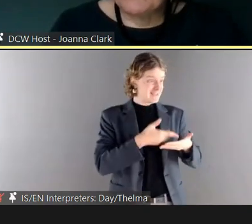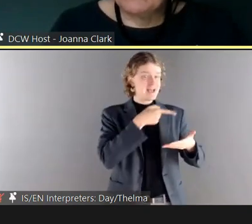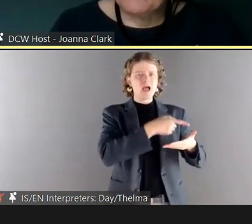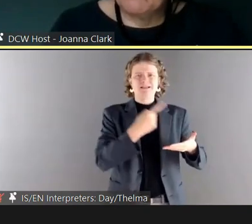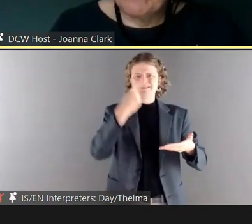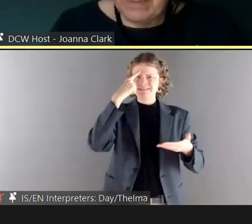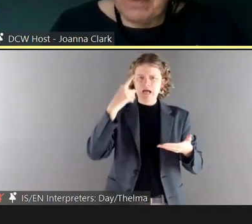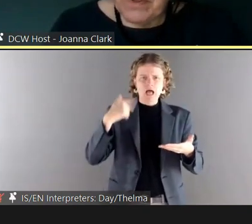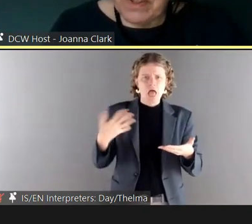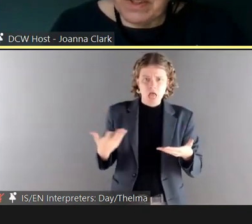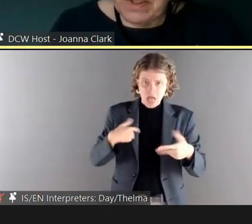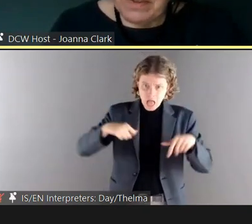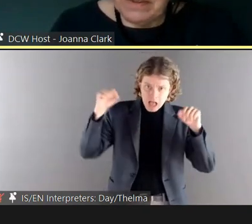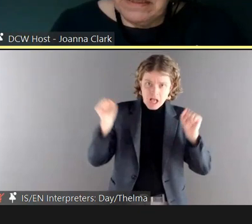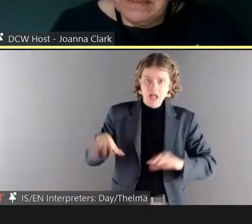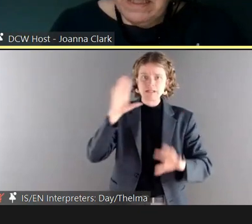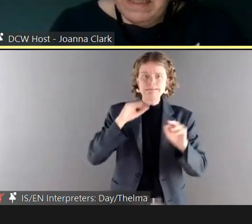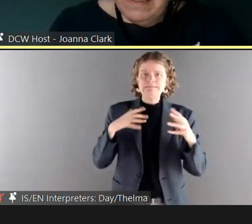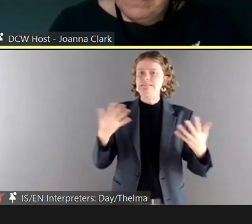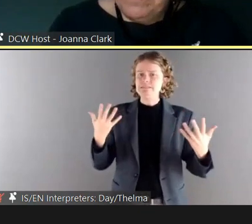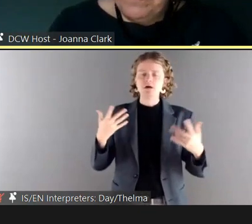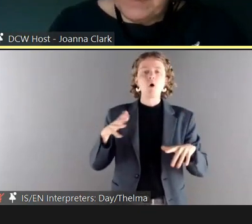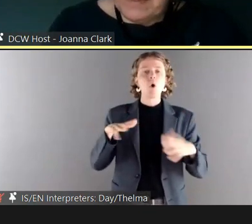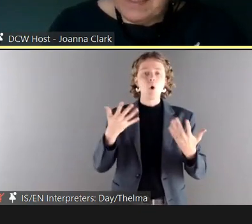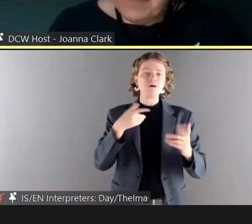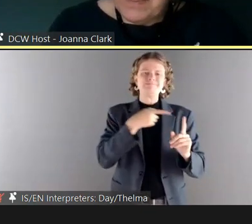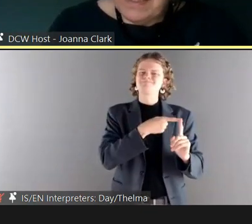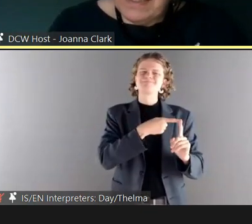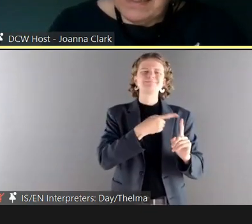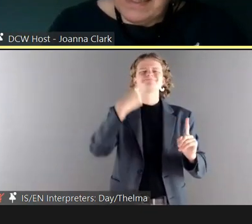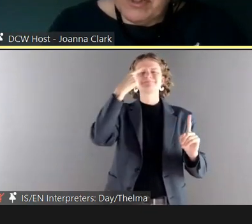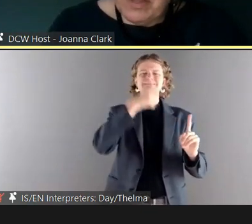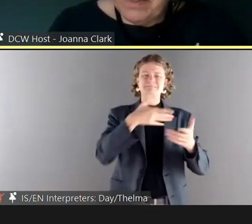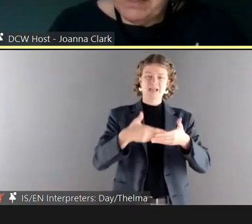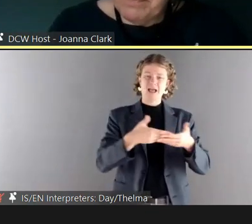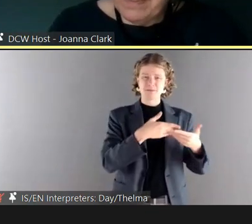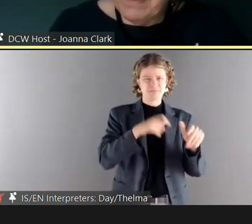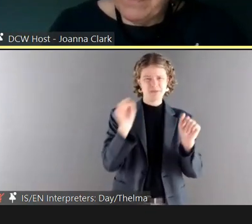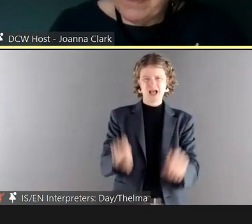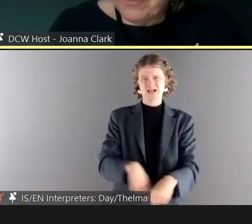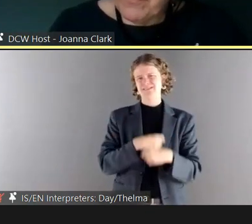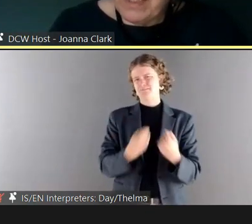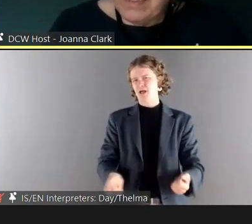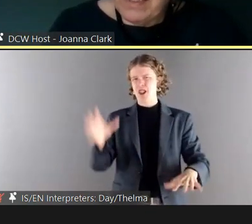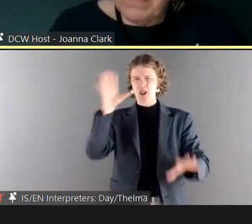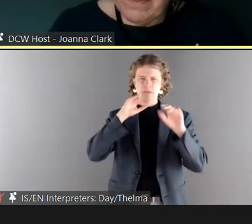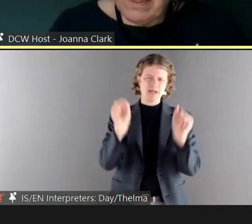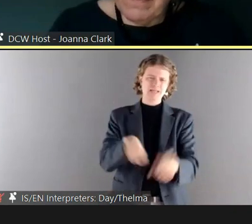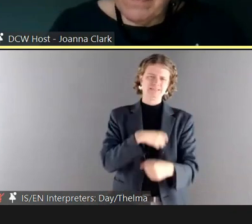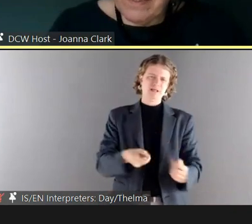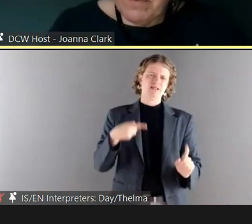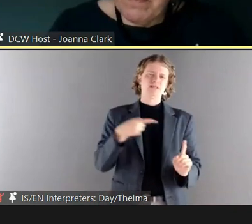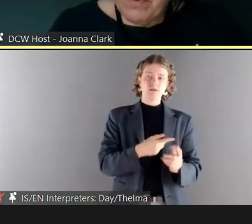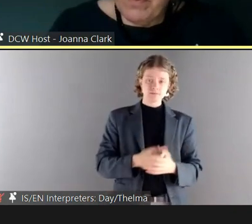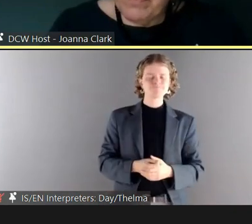that their child won't be able to learn. This is particularly troubling because the first 3 years of